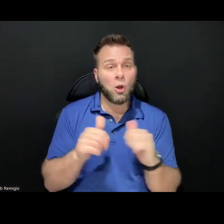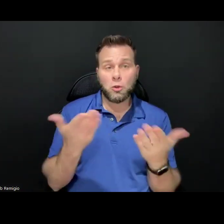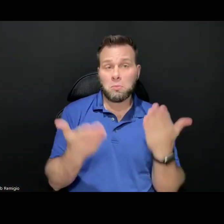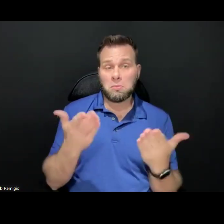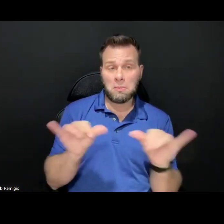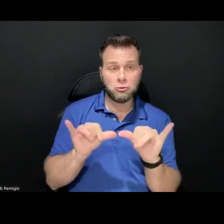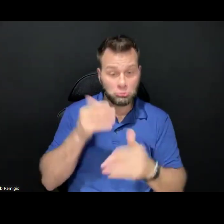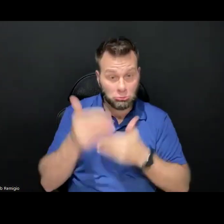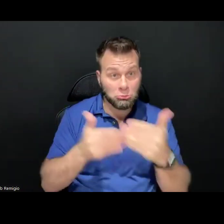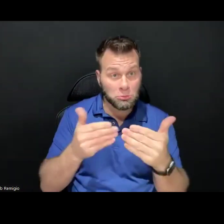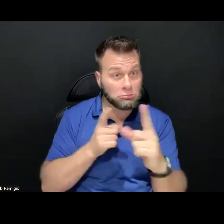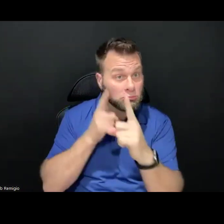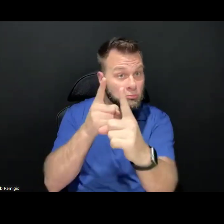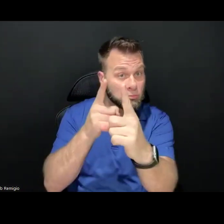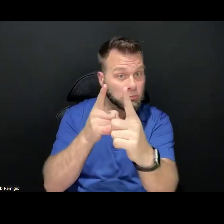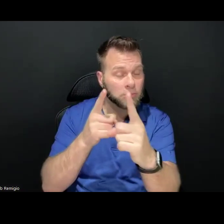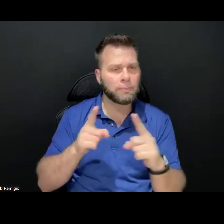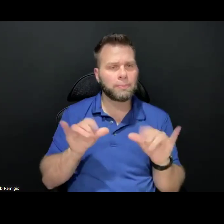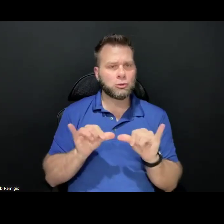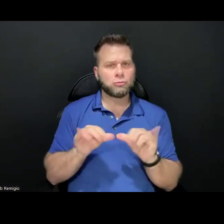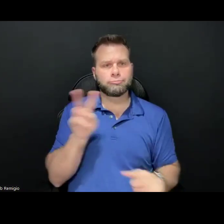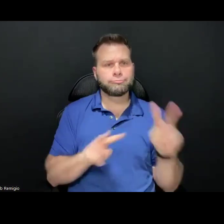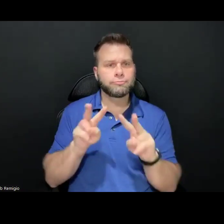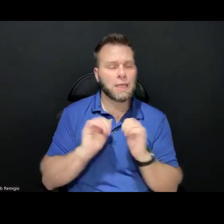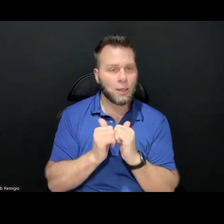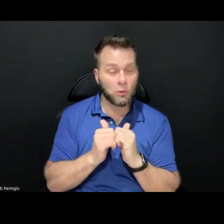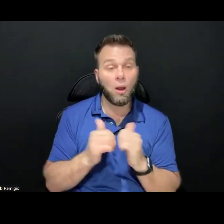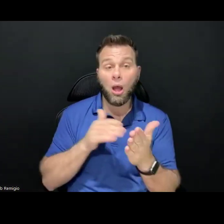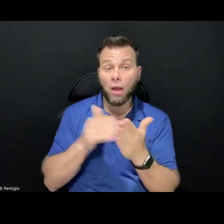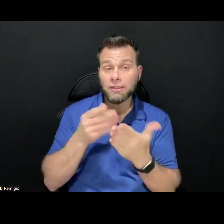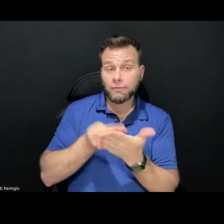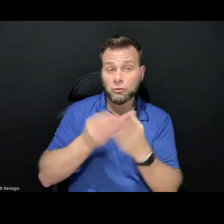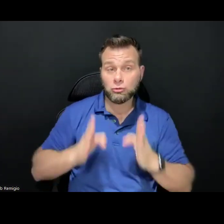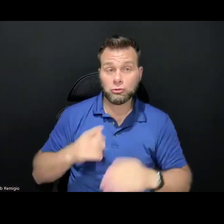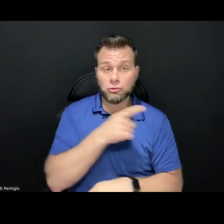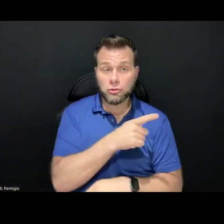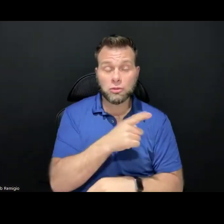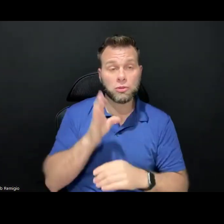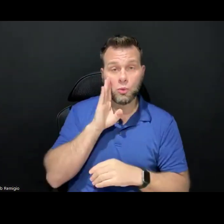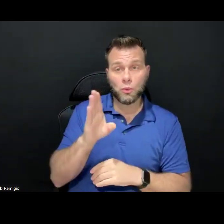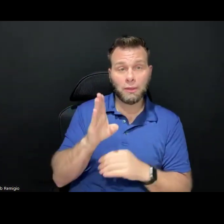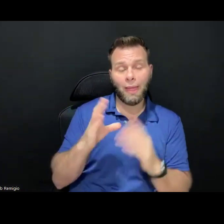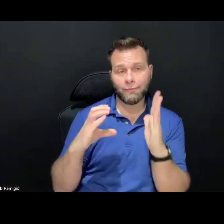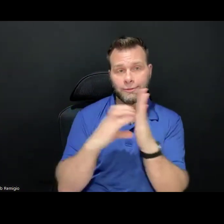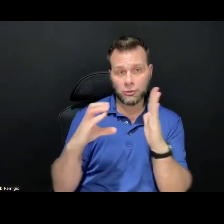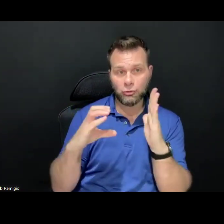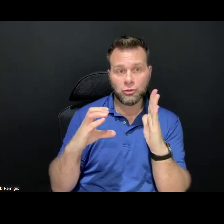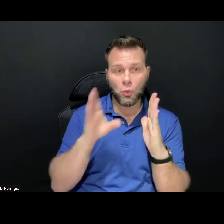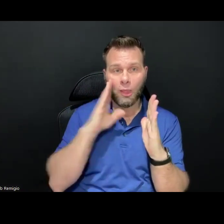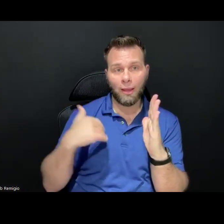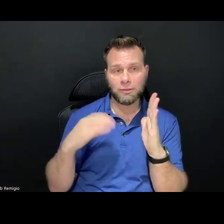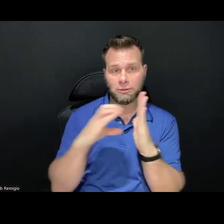progress. And so oftentimes funders will have a section of the proposal labeled evaluation, and I want to talk about that a little bit more in a